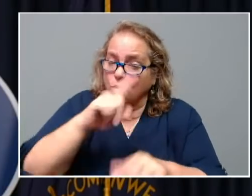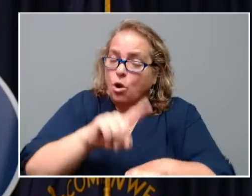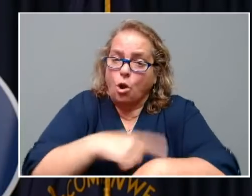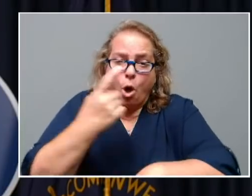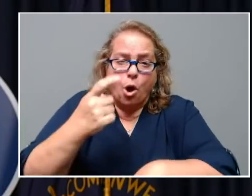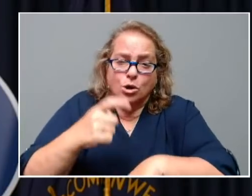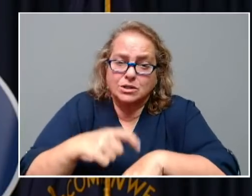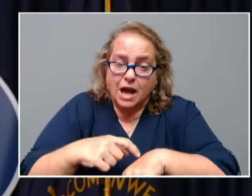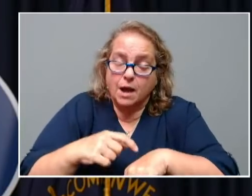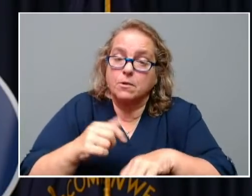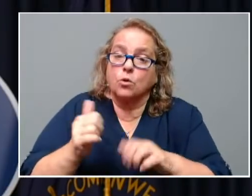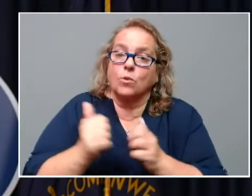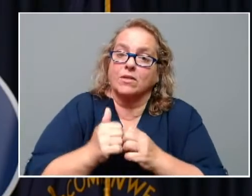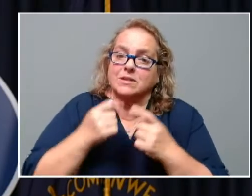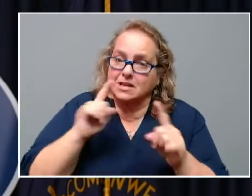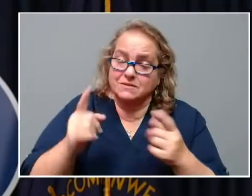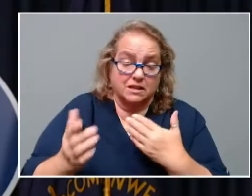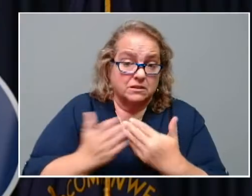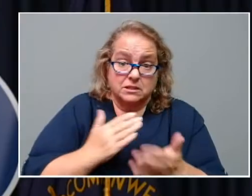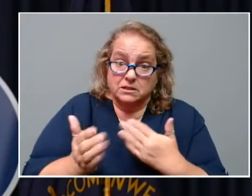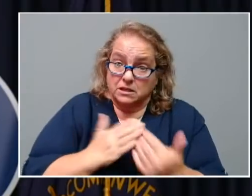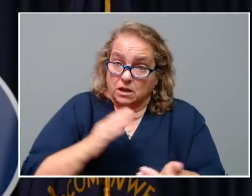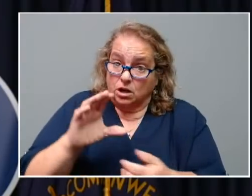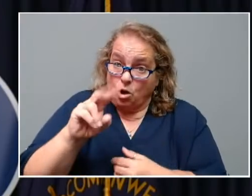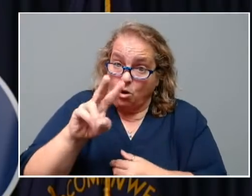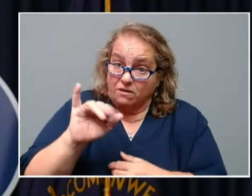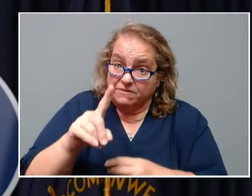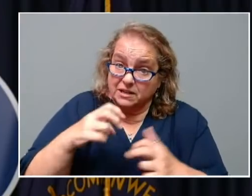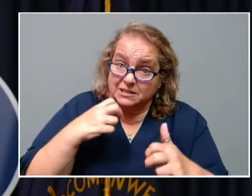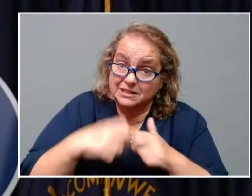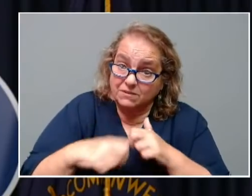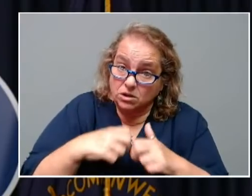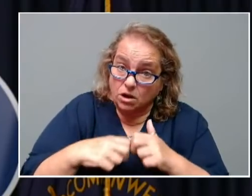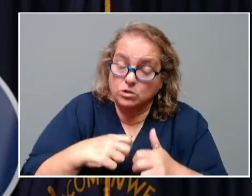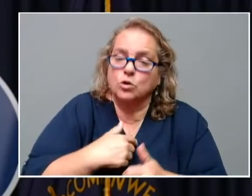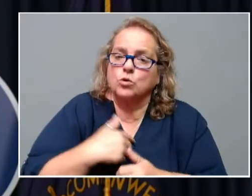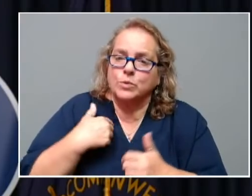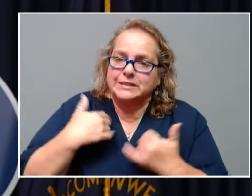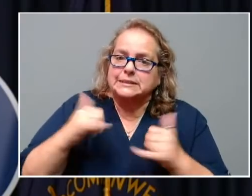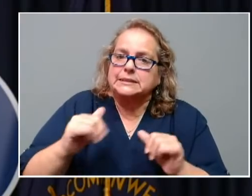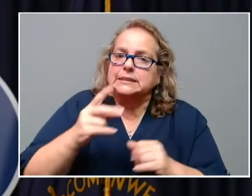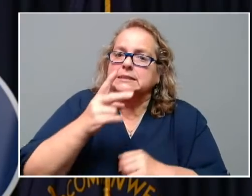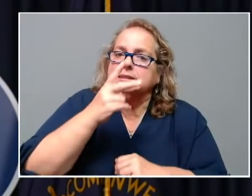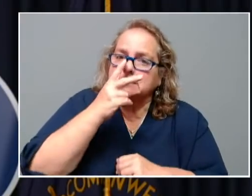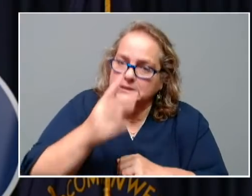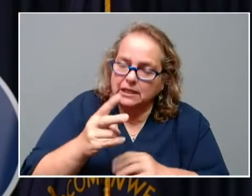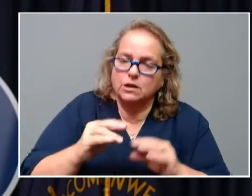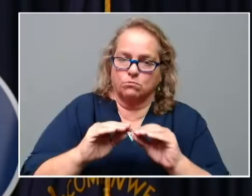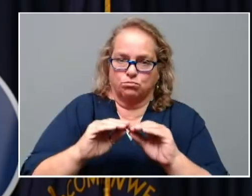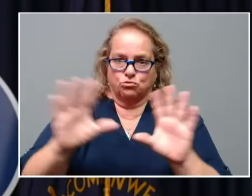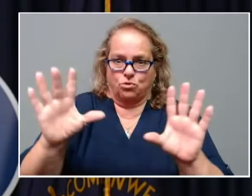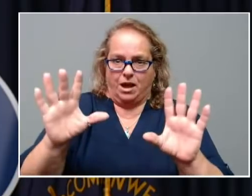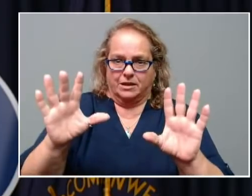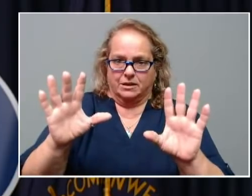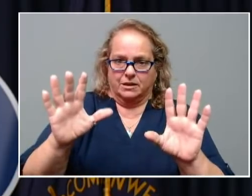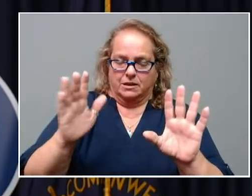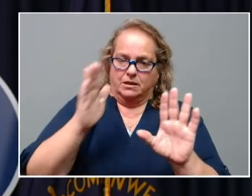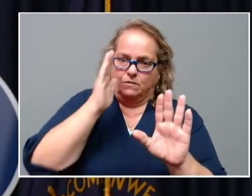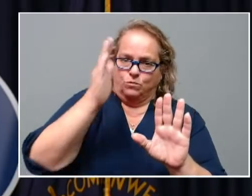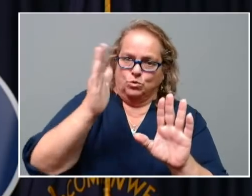time of COVID, which we're going to turn to now, we see really bright spots in our